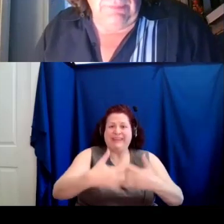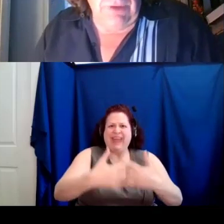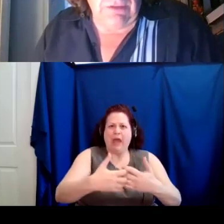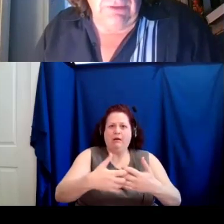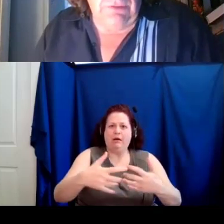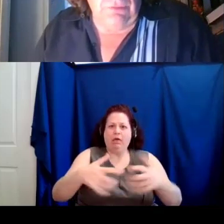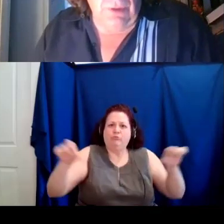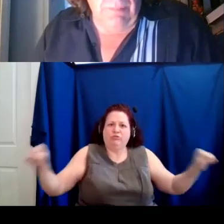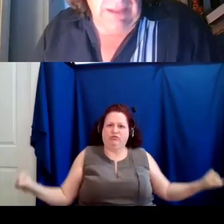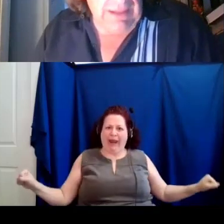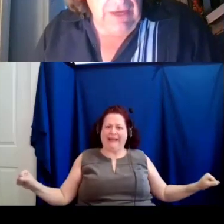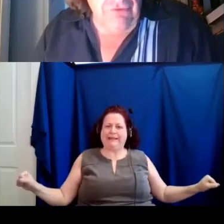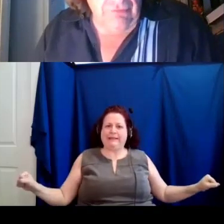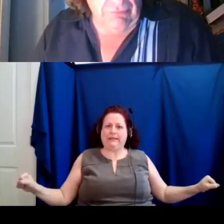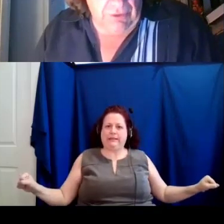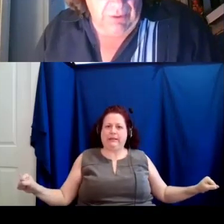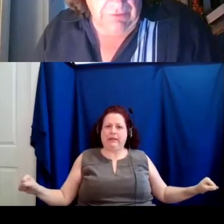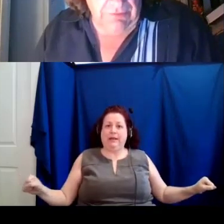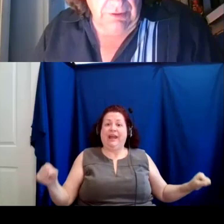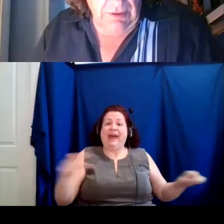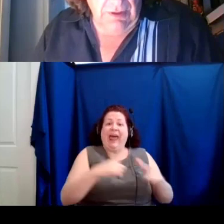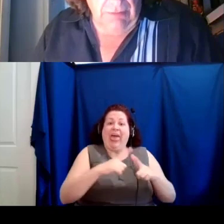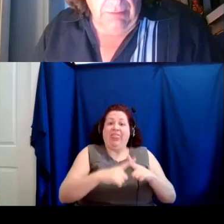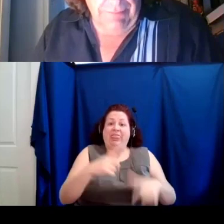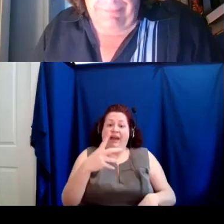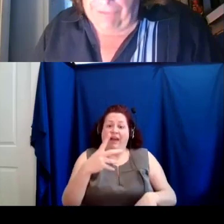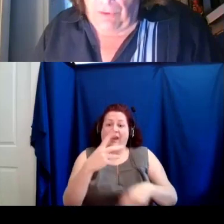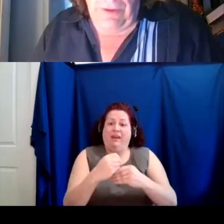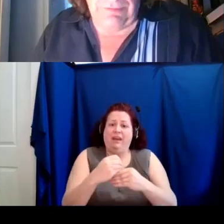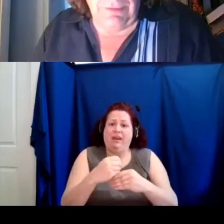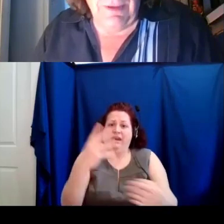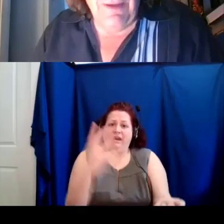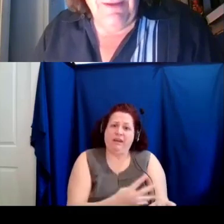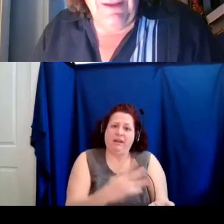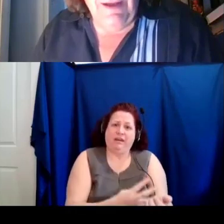been subjected to a medication